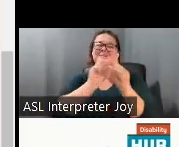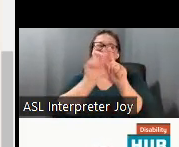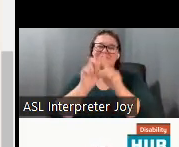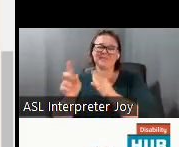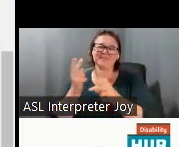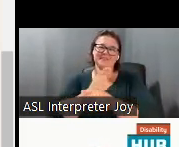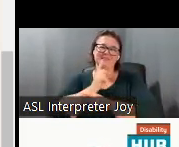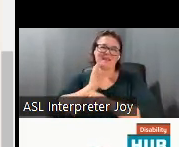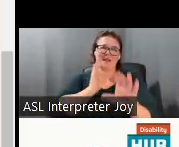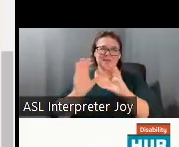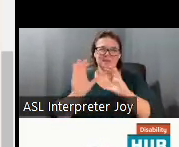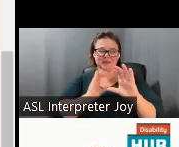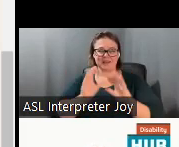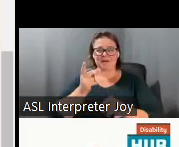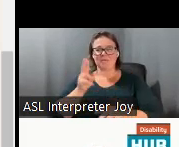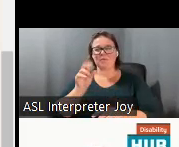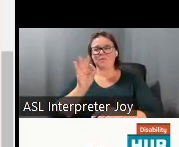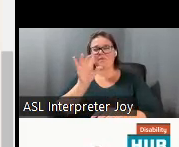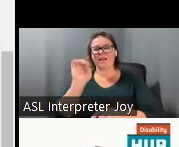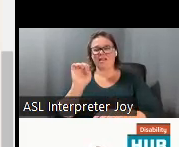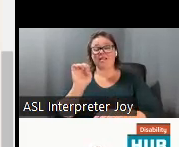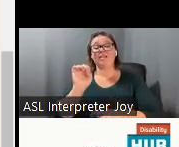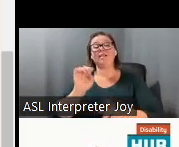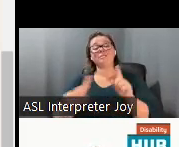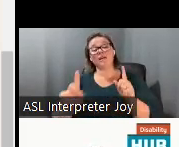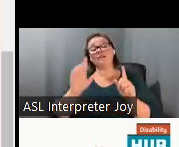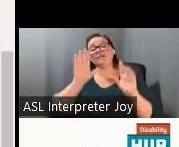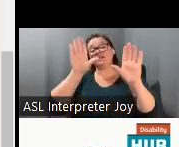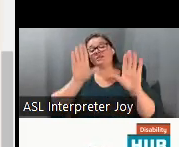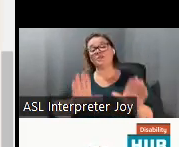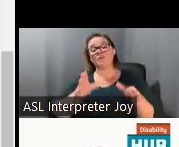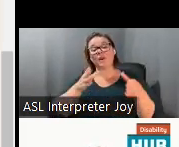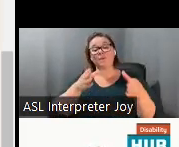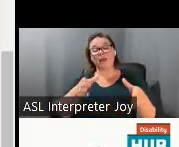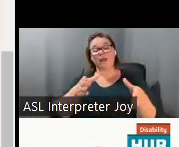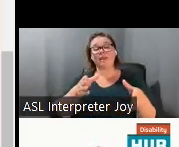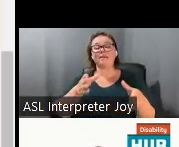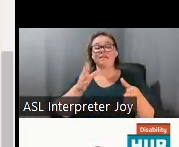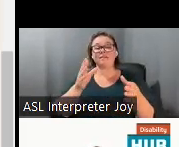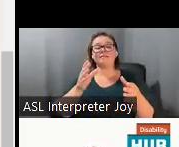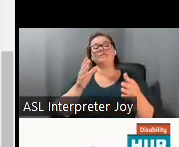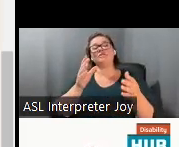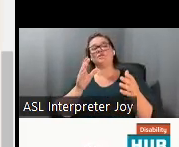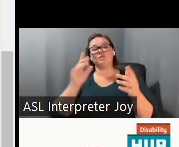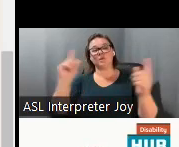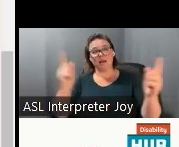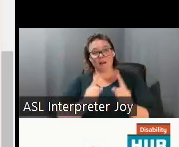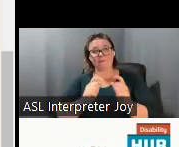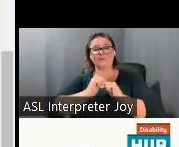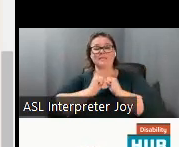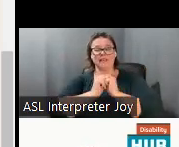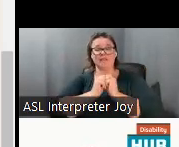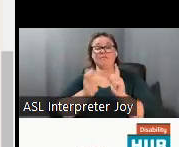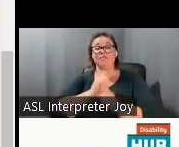for communication profile. But it's a great way to come to the table and from a young